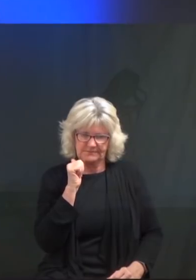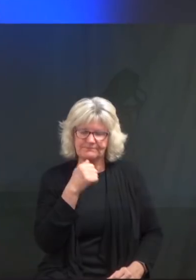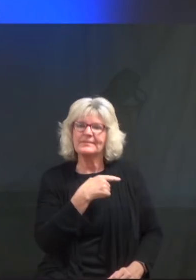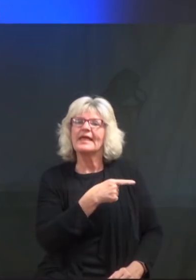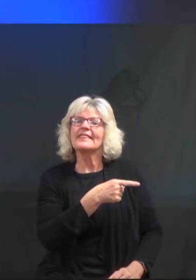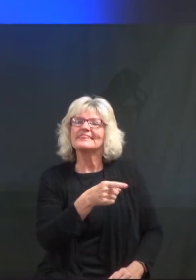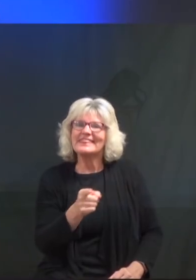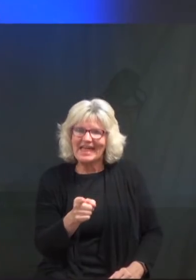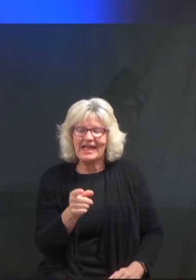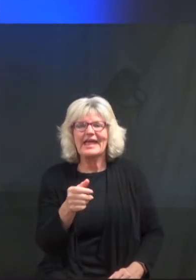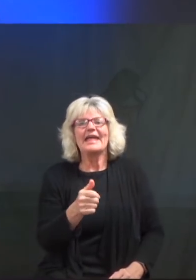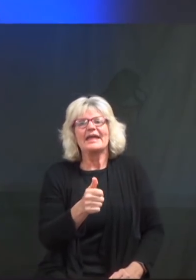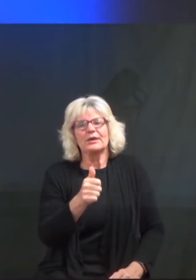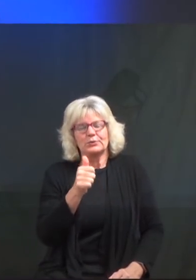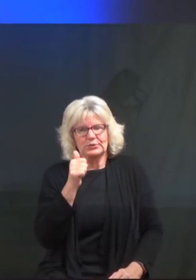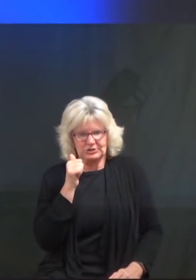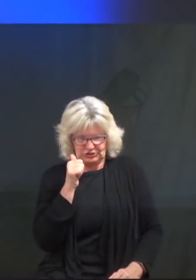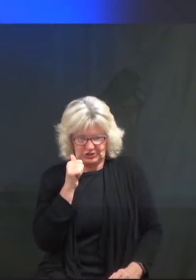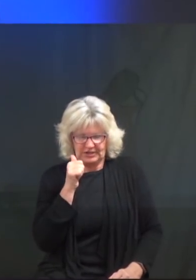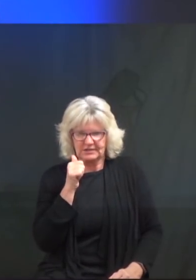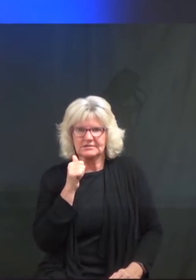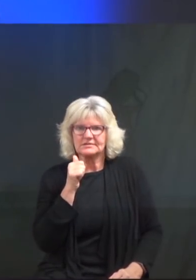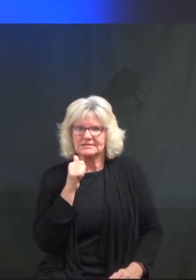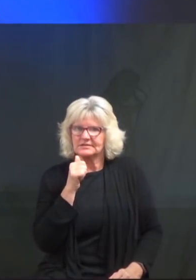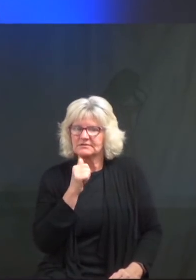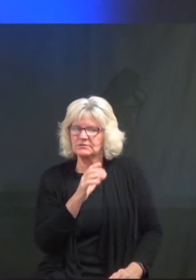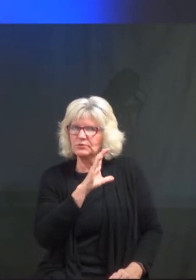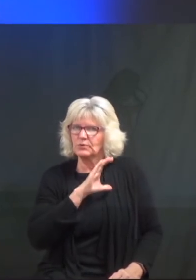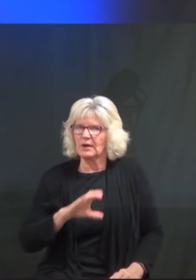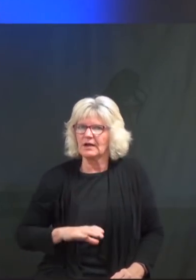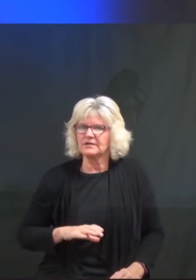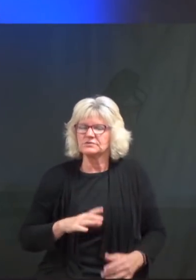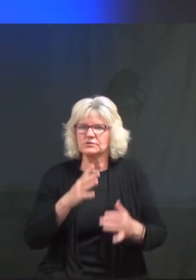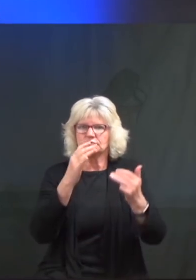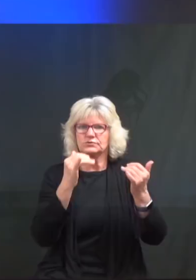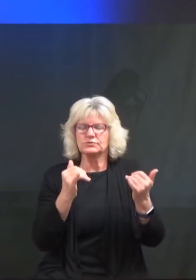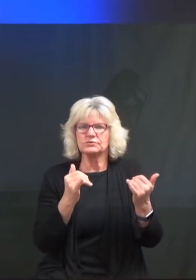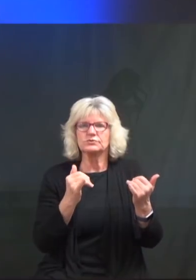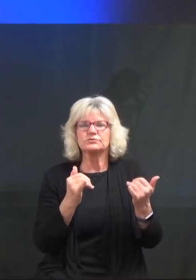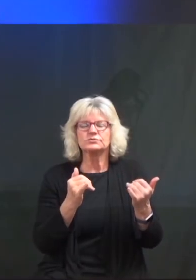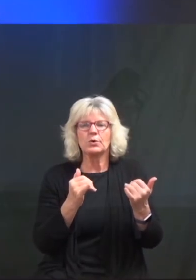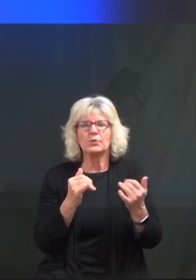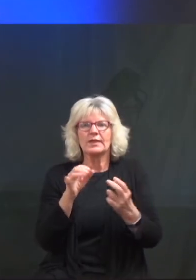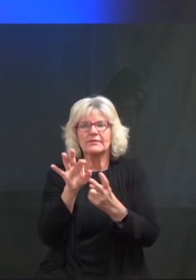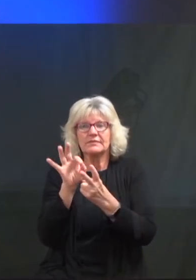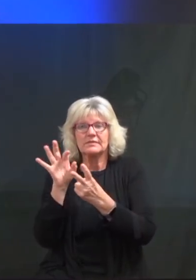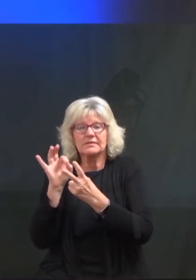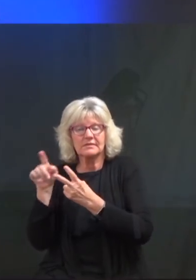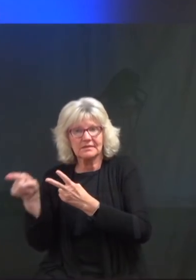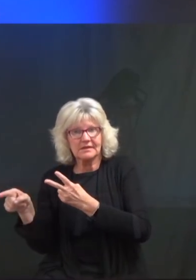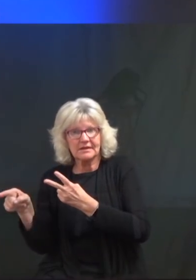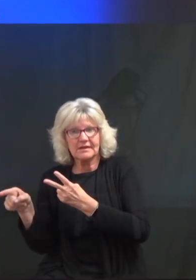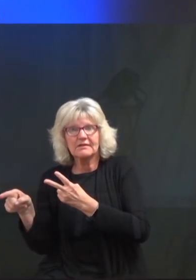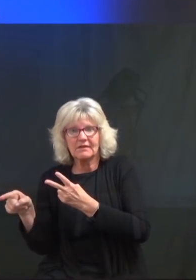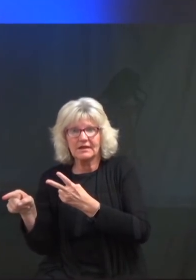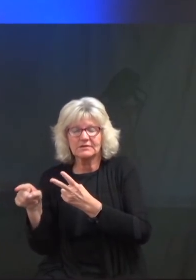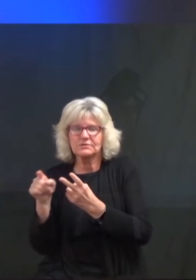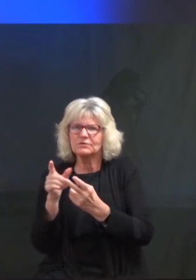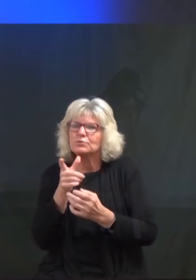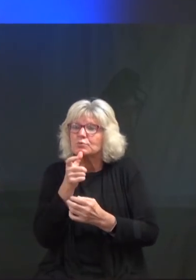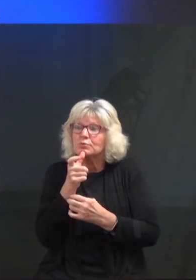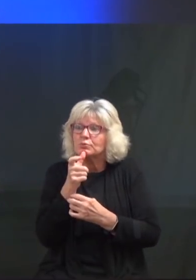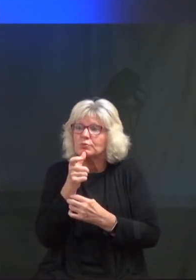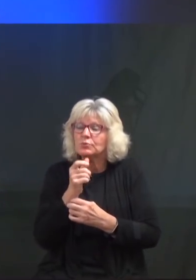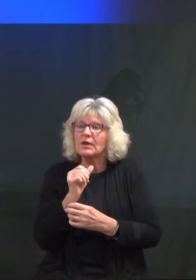they rejected it, and so the elect obtained it. Who are the elect? The Gentiles that were grafted into the